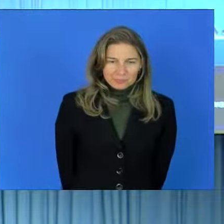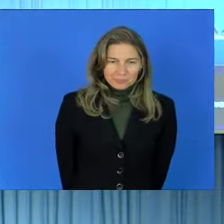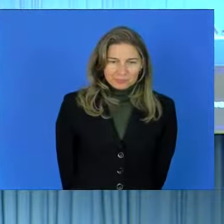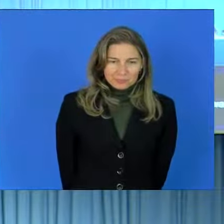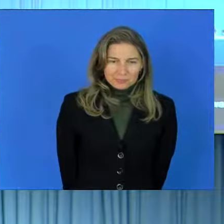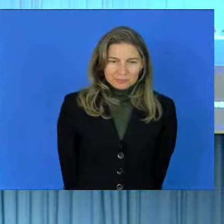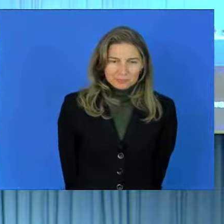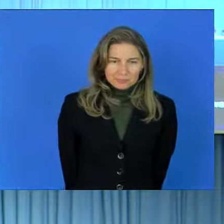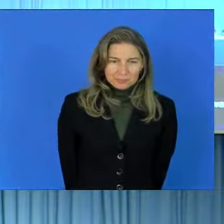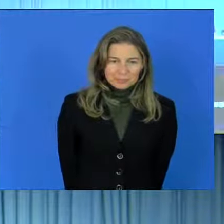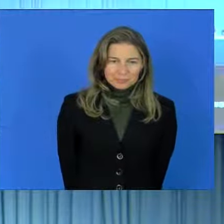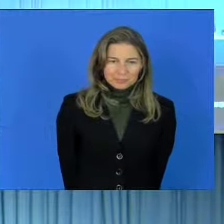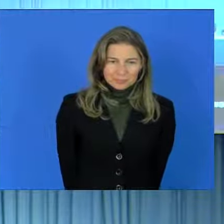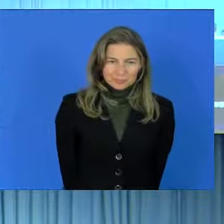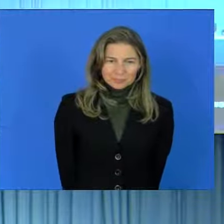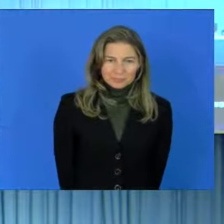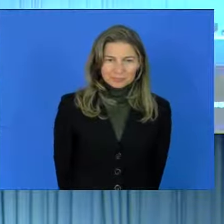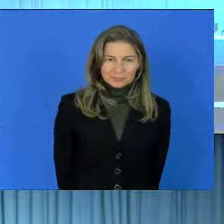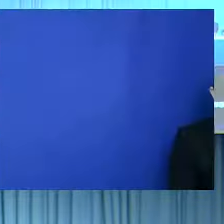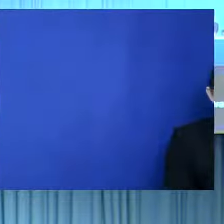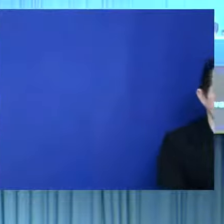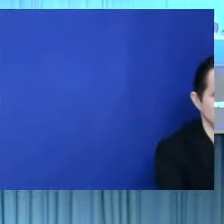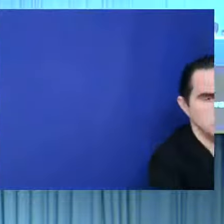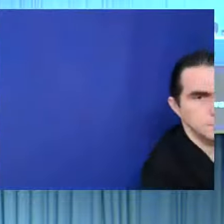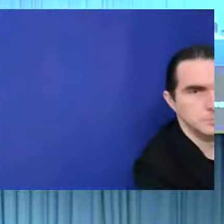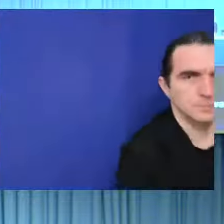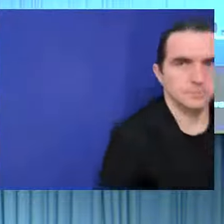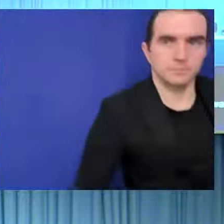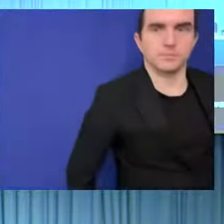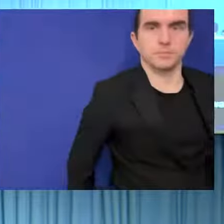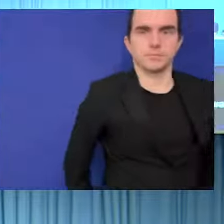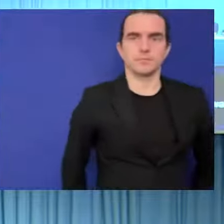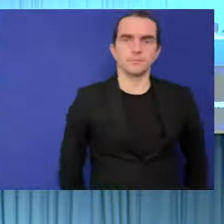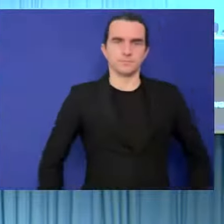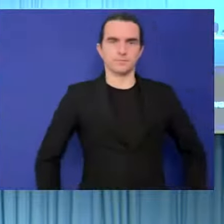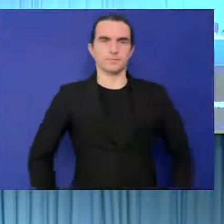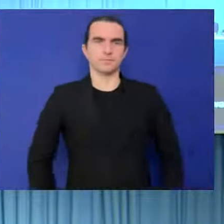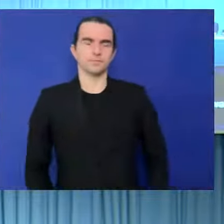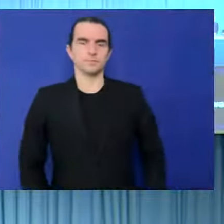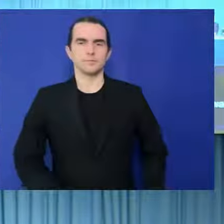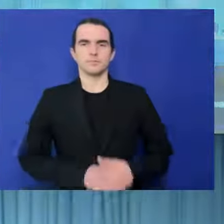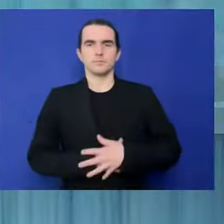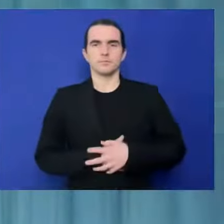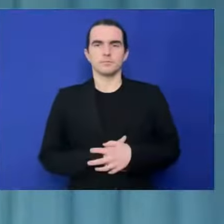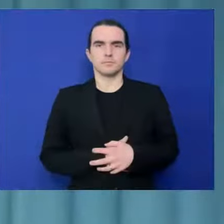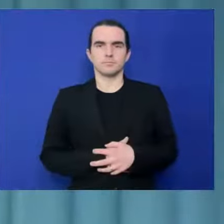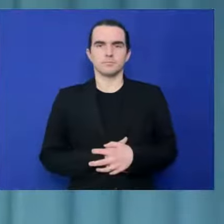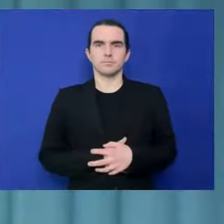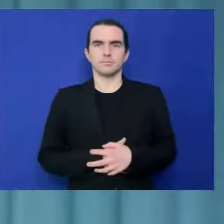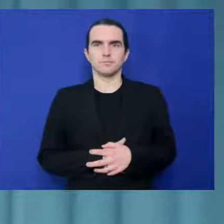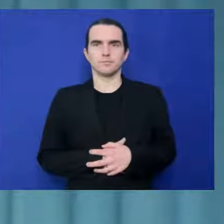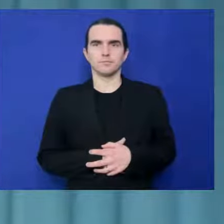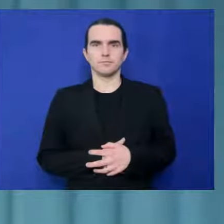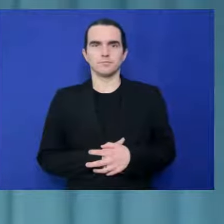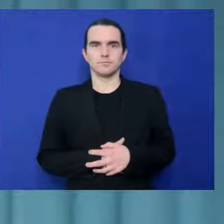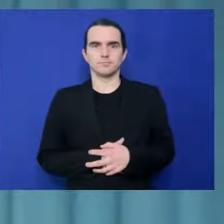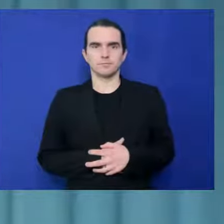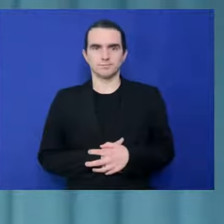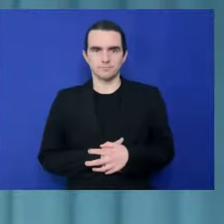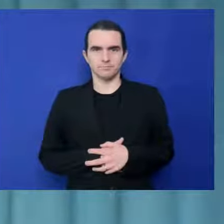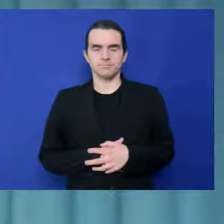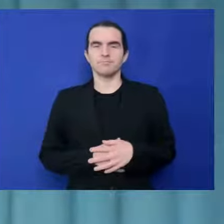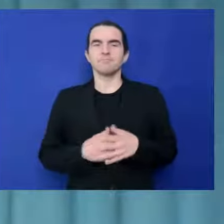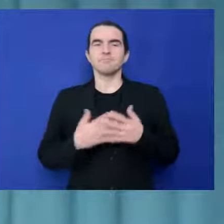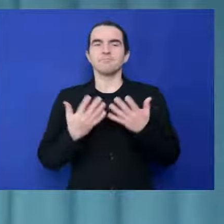maybe first to state the obvious, those solutions sound similar, But for once, the need is